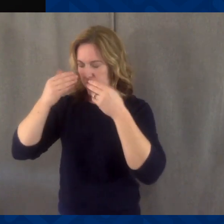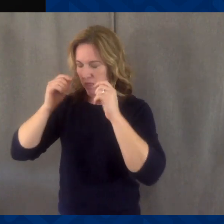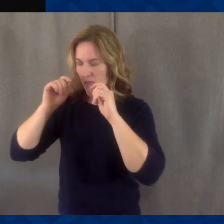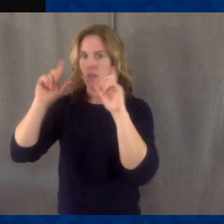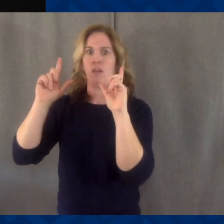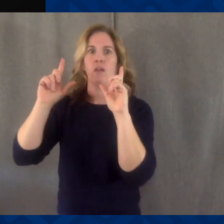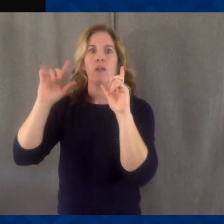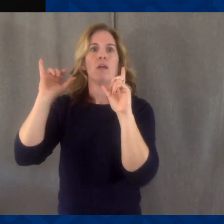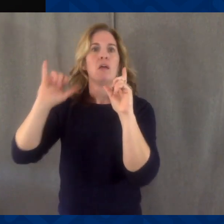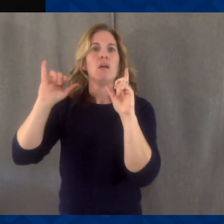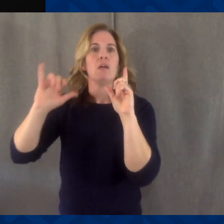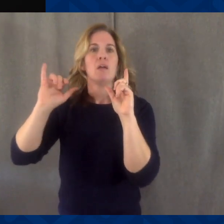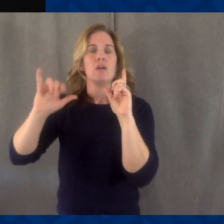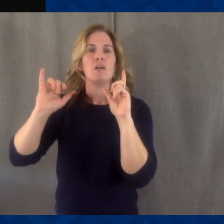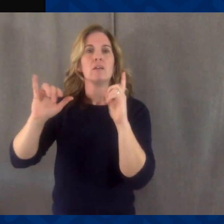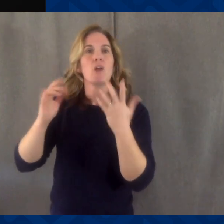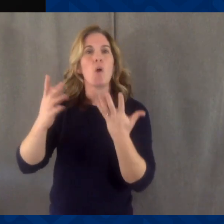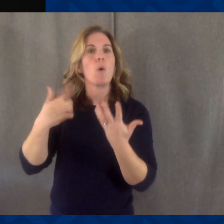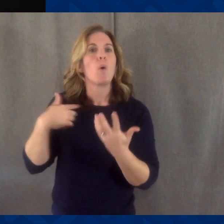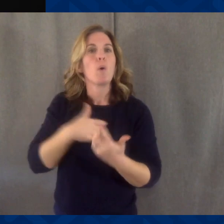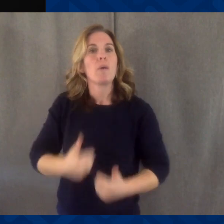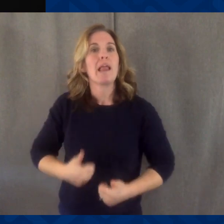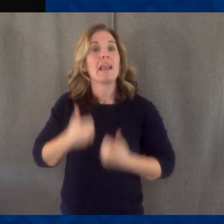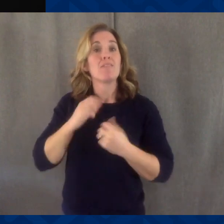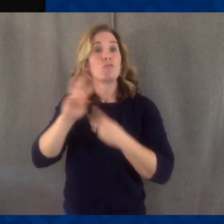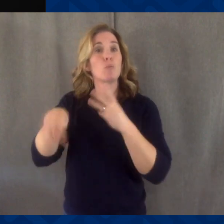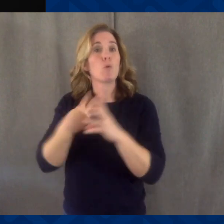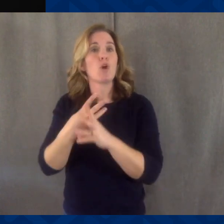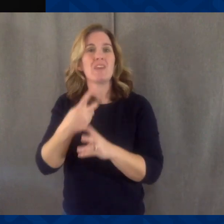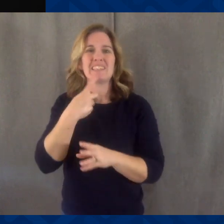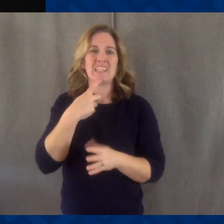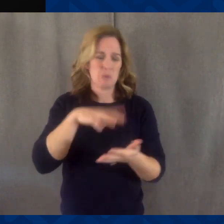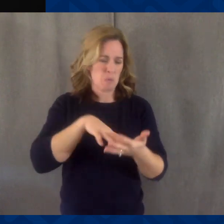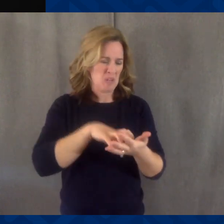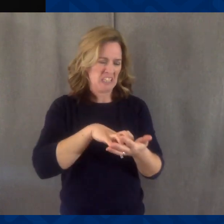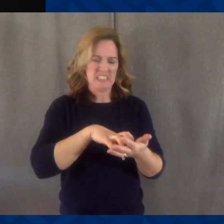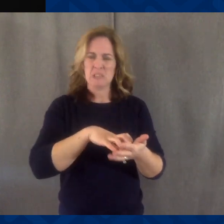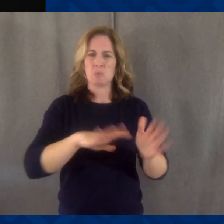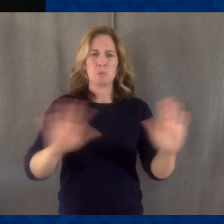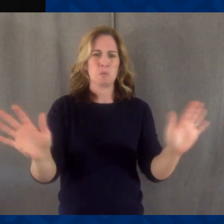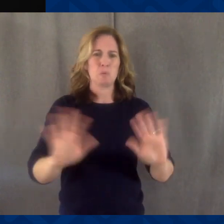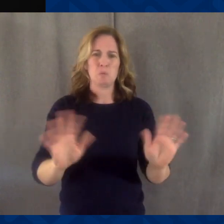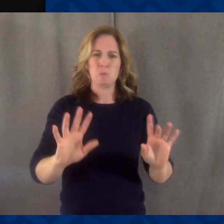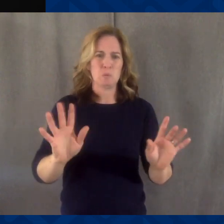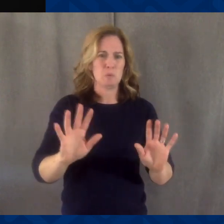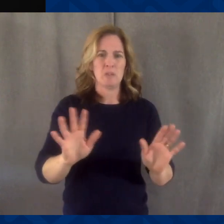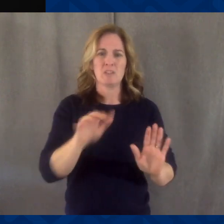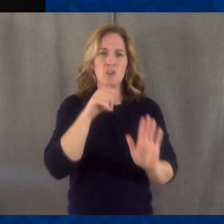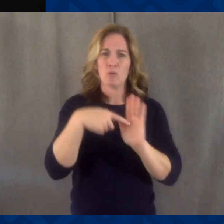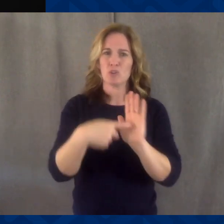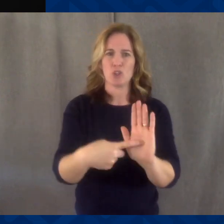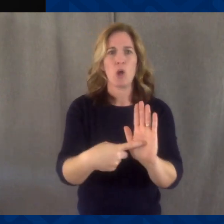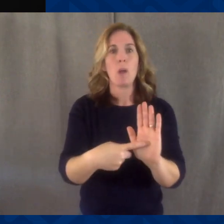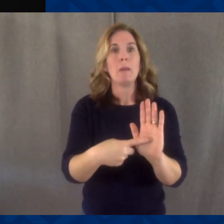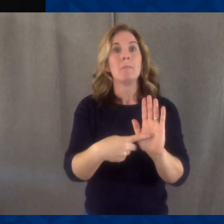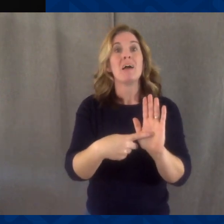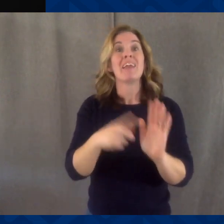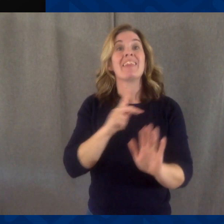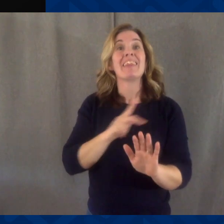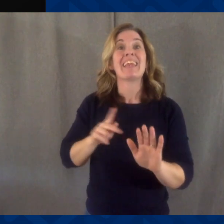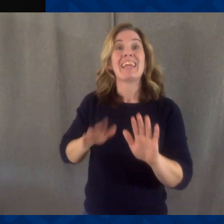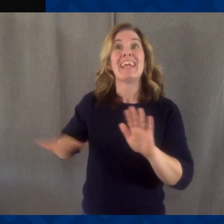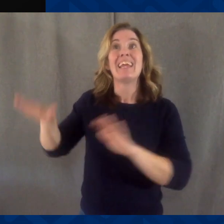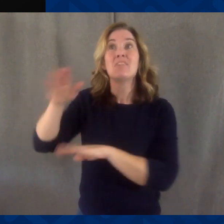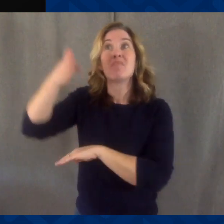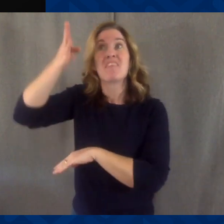we can't show any sign of weakness. But listen to me, weakness is the way in the kingdom. We live in an upside down